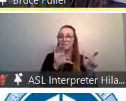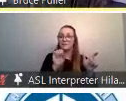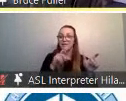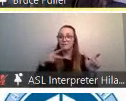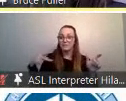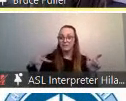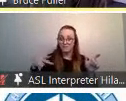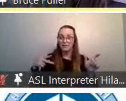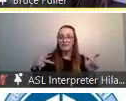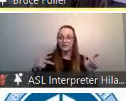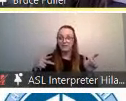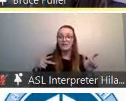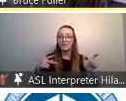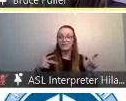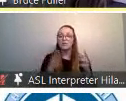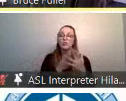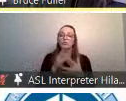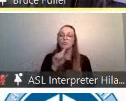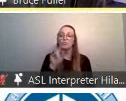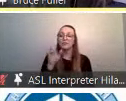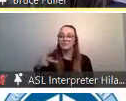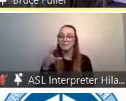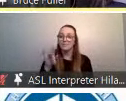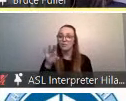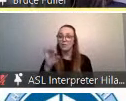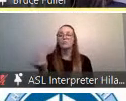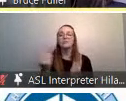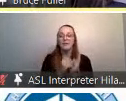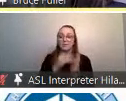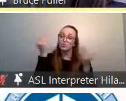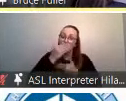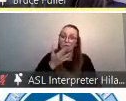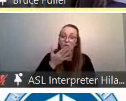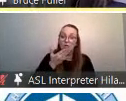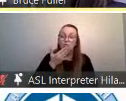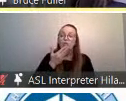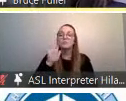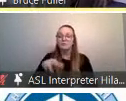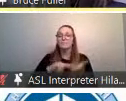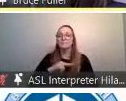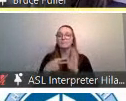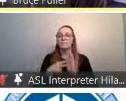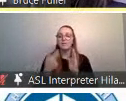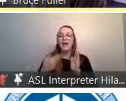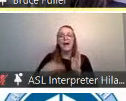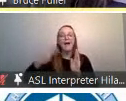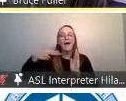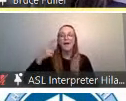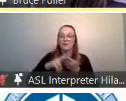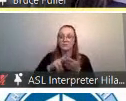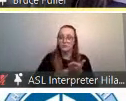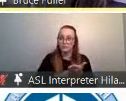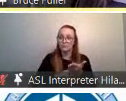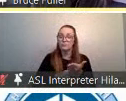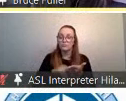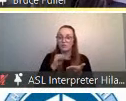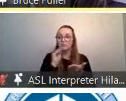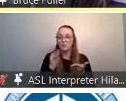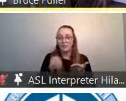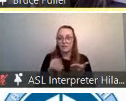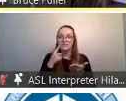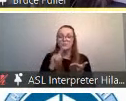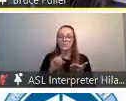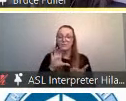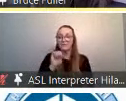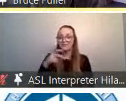by zip code. And again, the darker colors are where we have higher enrollment rates for CSPP. The